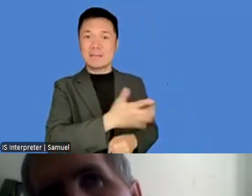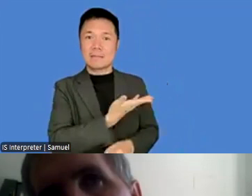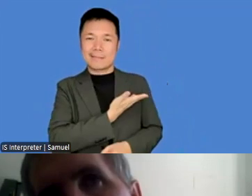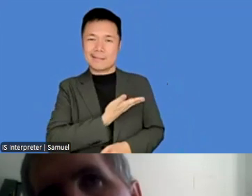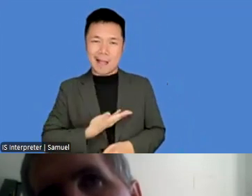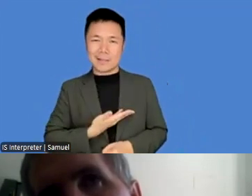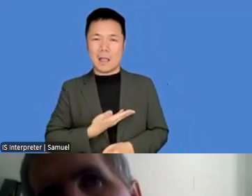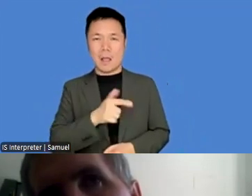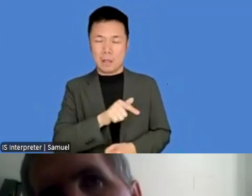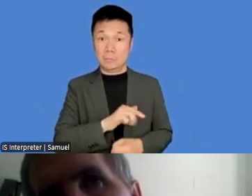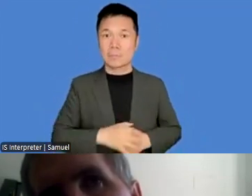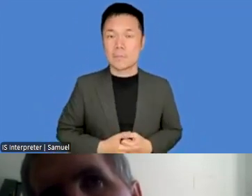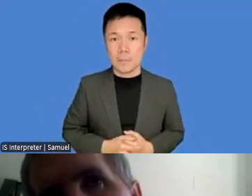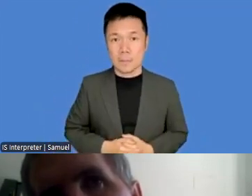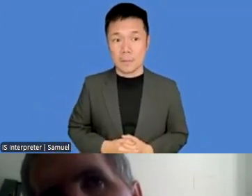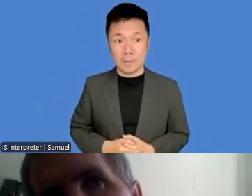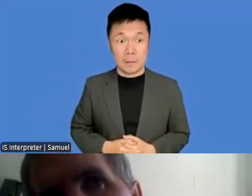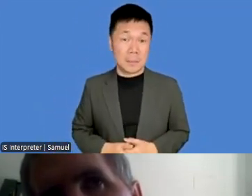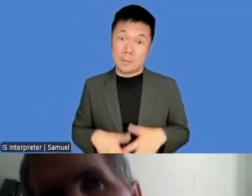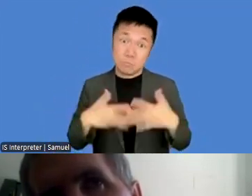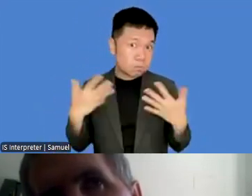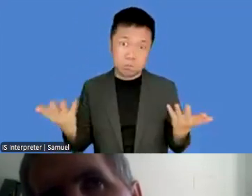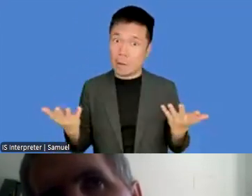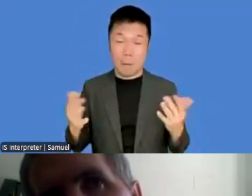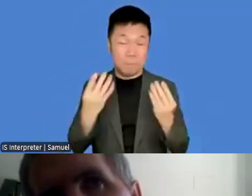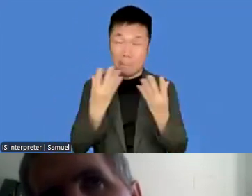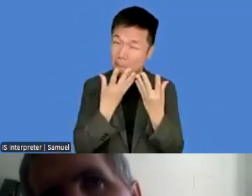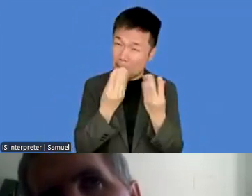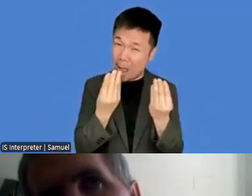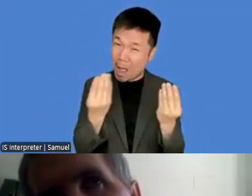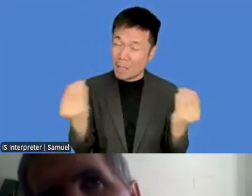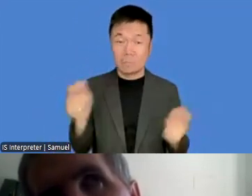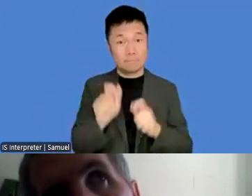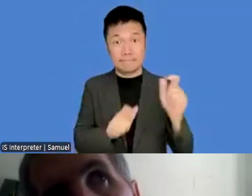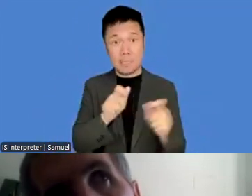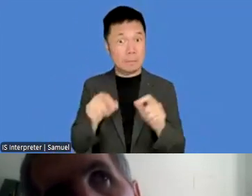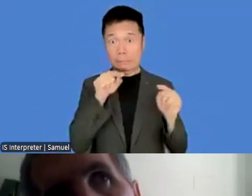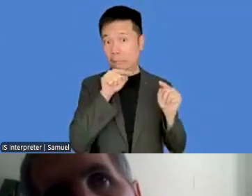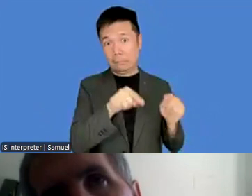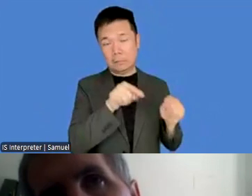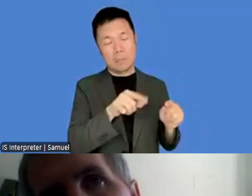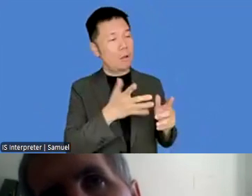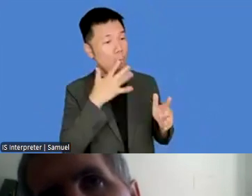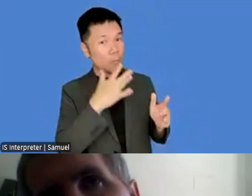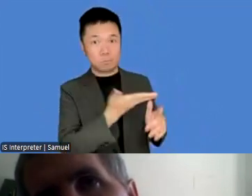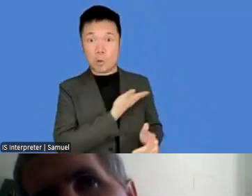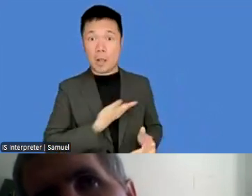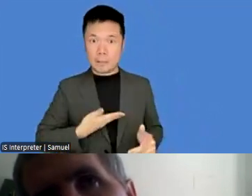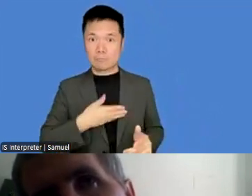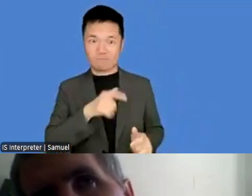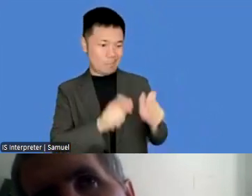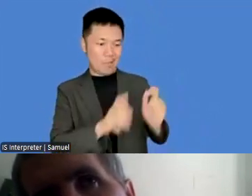which means a very high percentage comparing the entire population of the Gaza Strip.